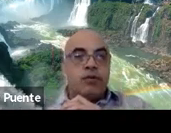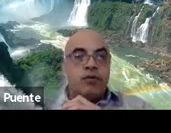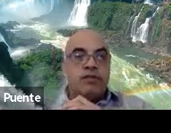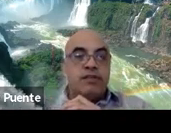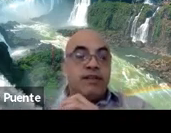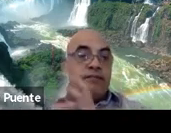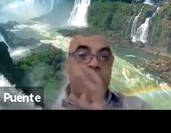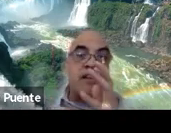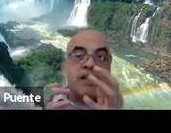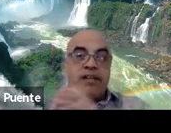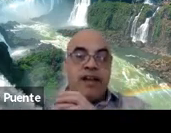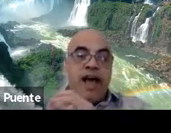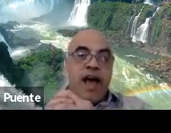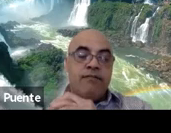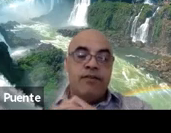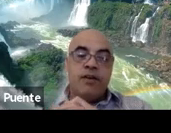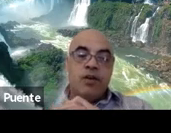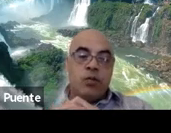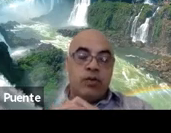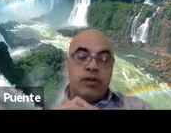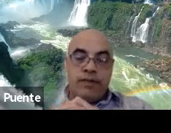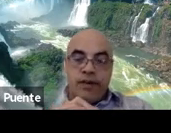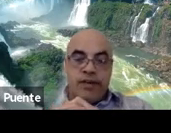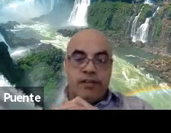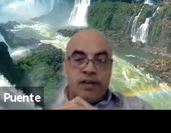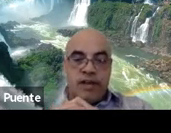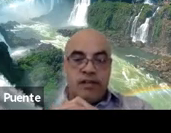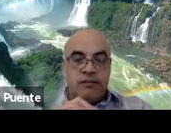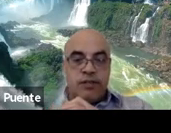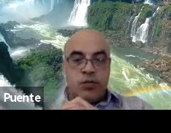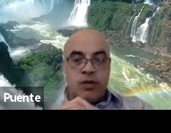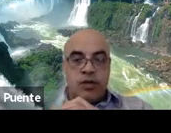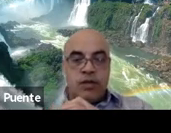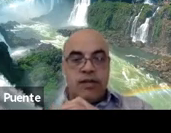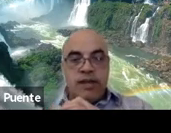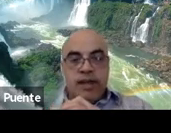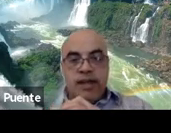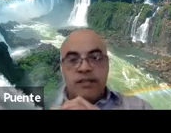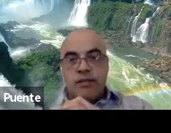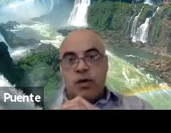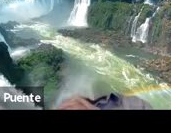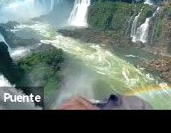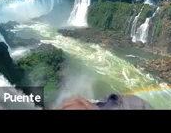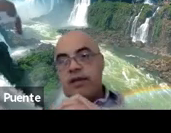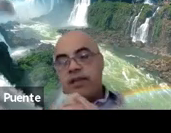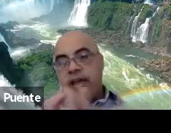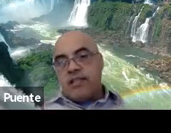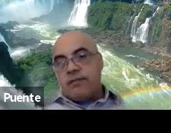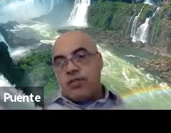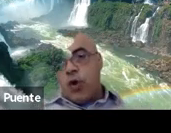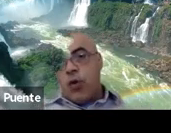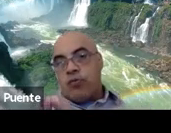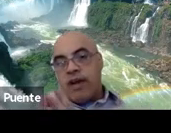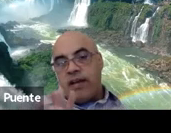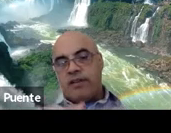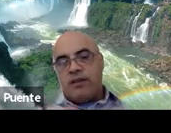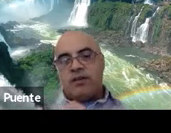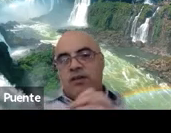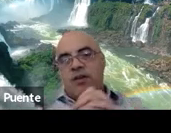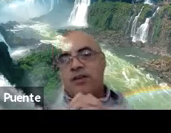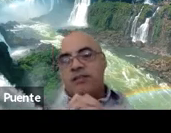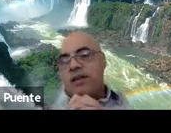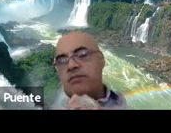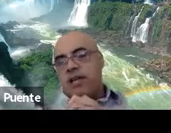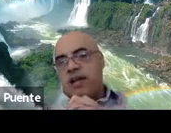depending on the person. The effect that it's going to have really varies on that individual. And so in the case of Soap, right, I